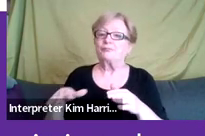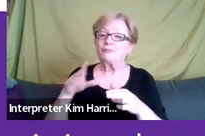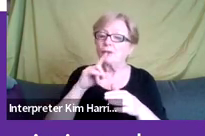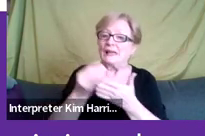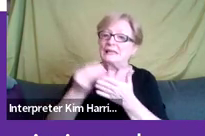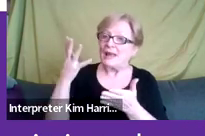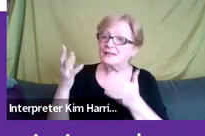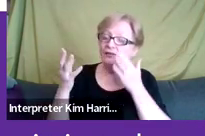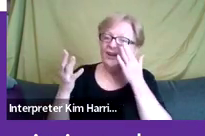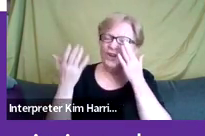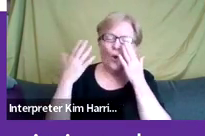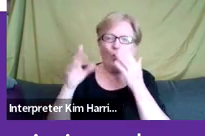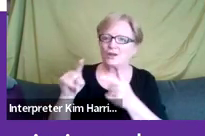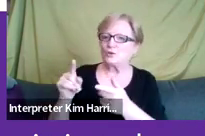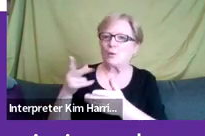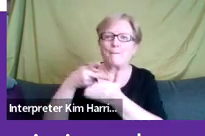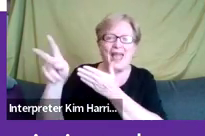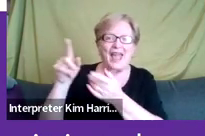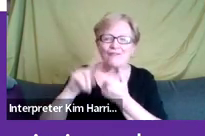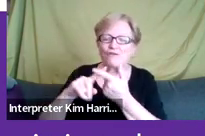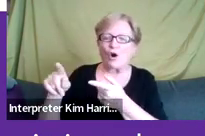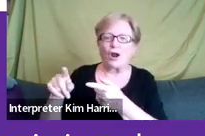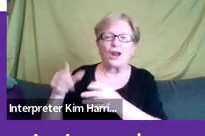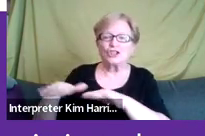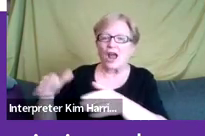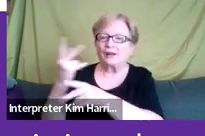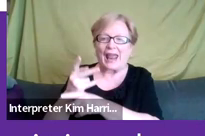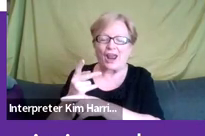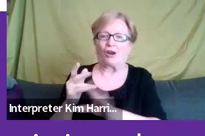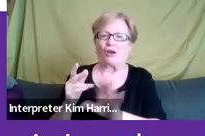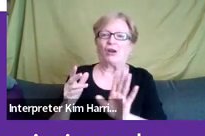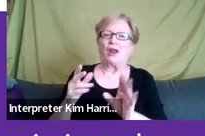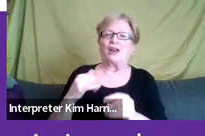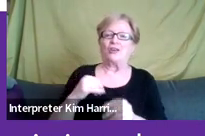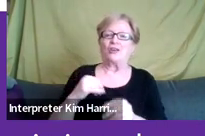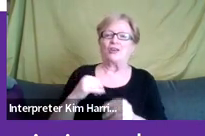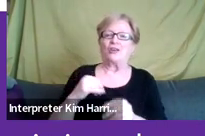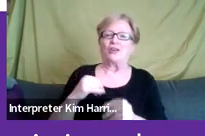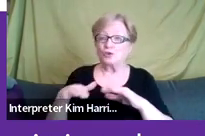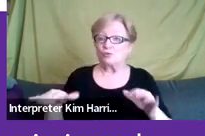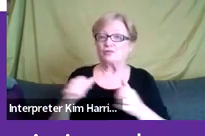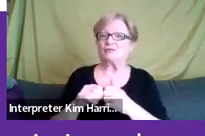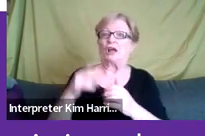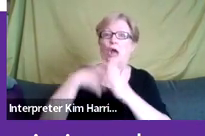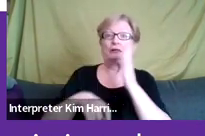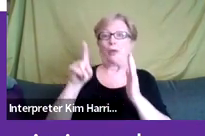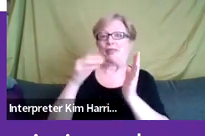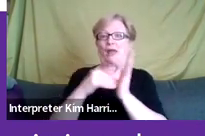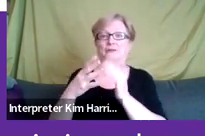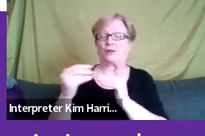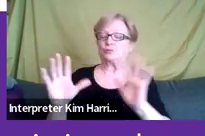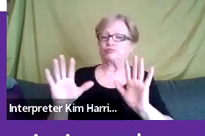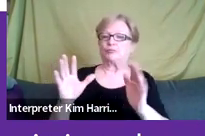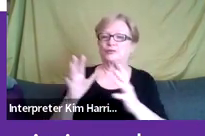and heavy too. It's like at the time, like $1,000. And so that is a barrier